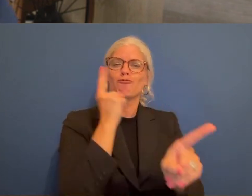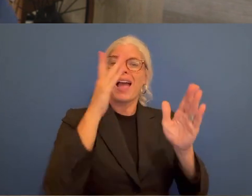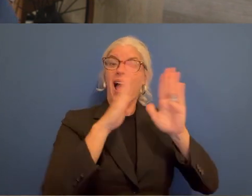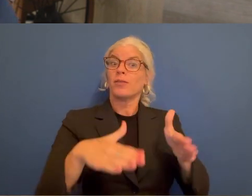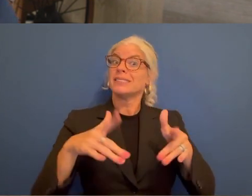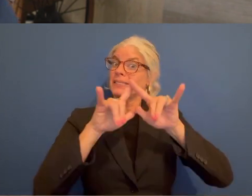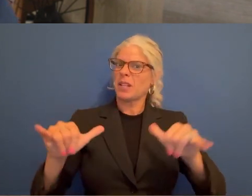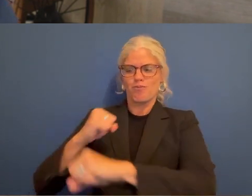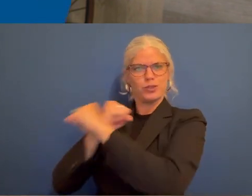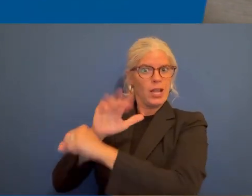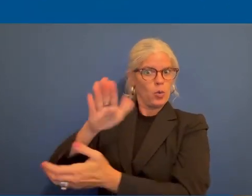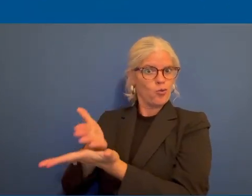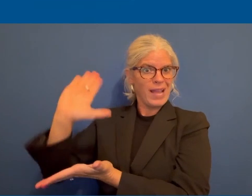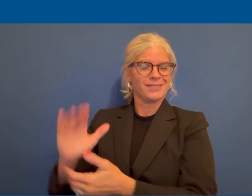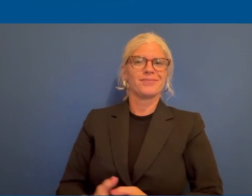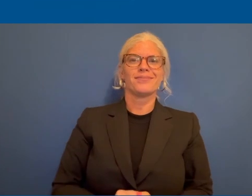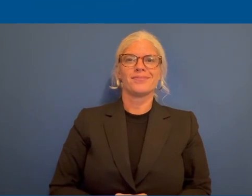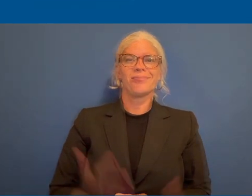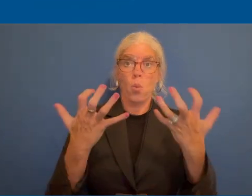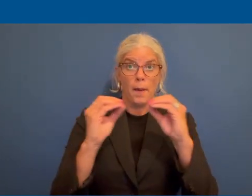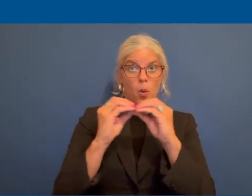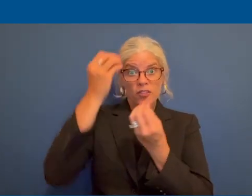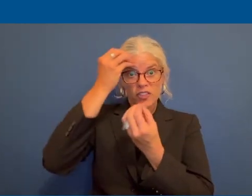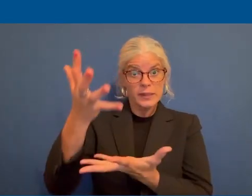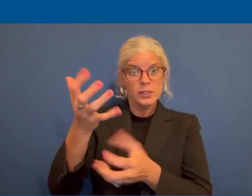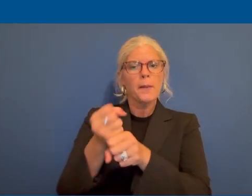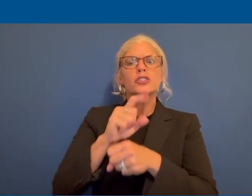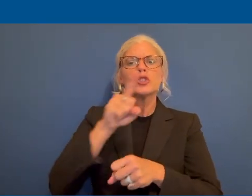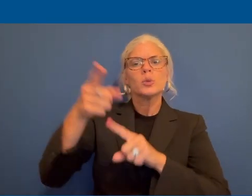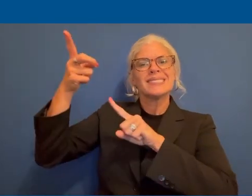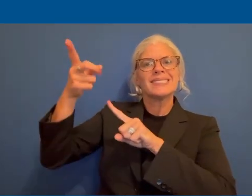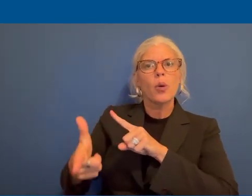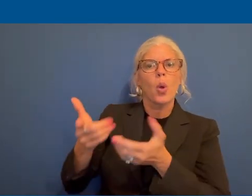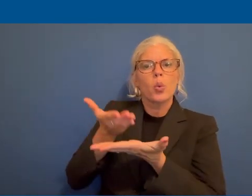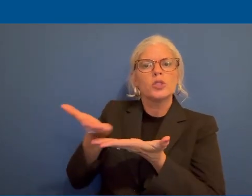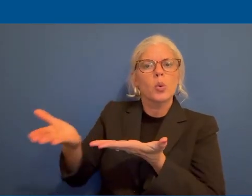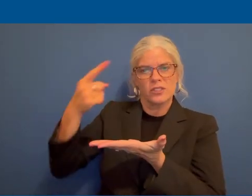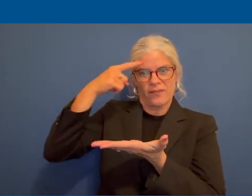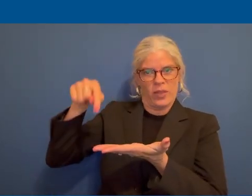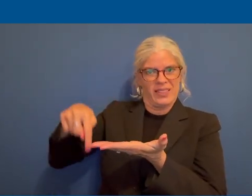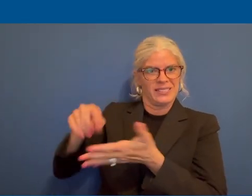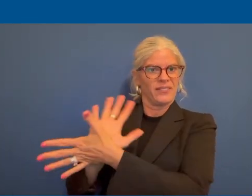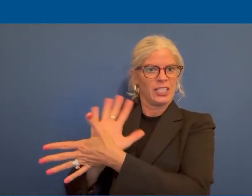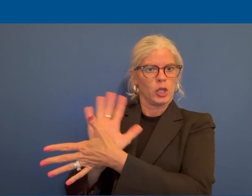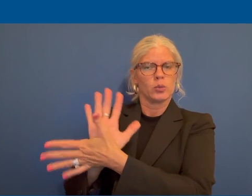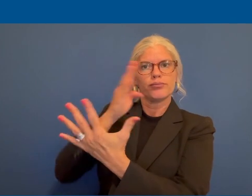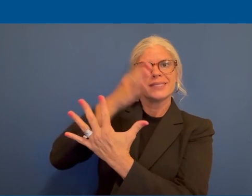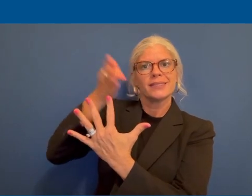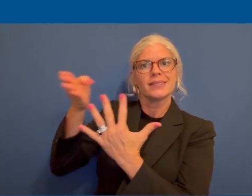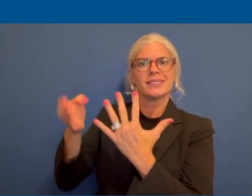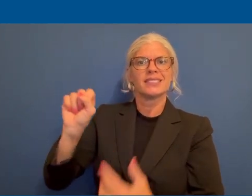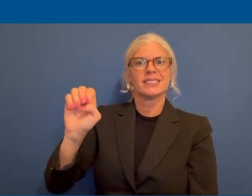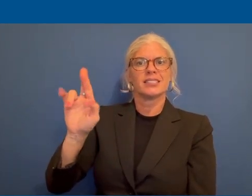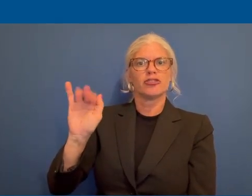your rights. For more information, be sure to download the resources for this video series.